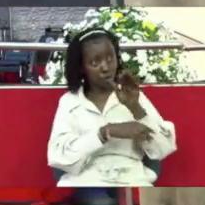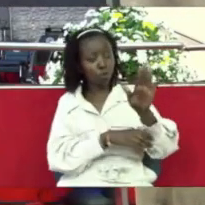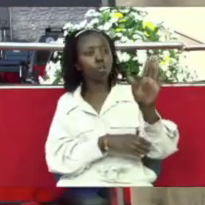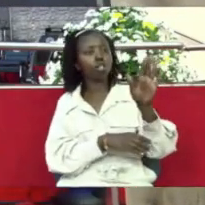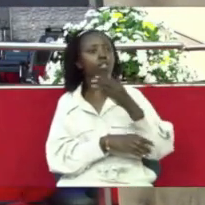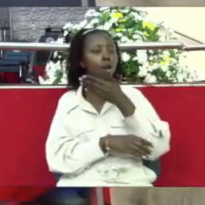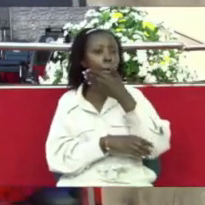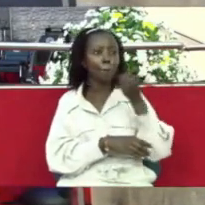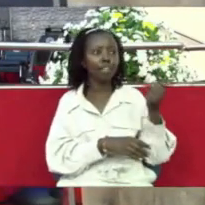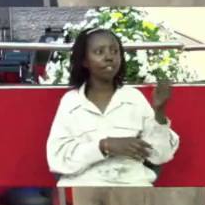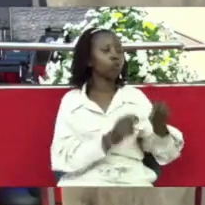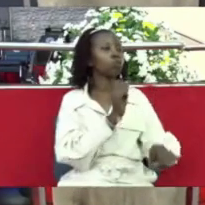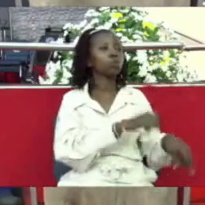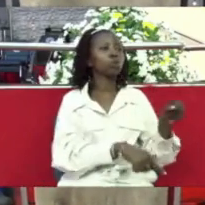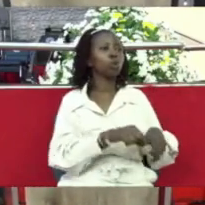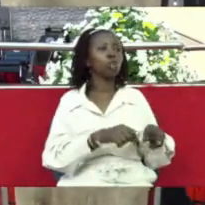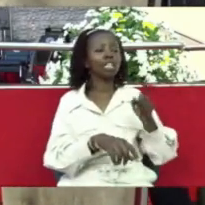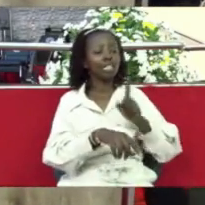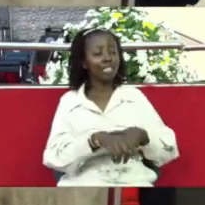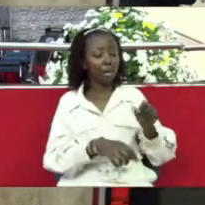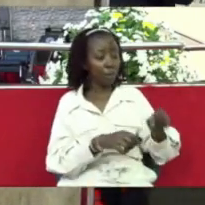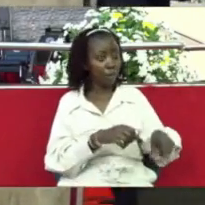When you sow into your local church